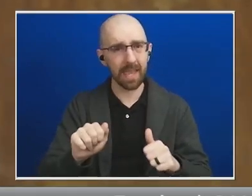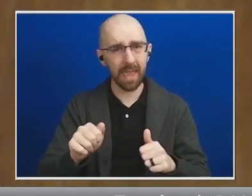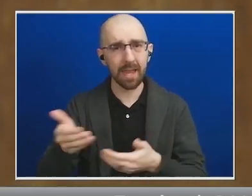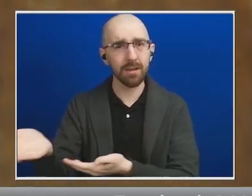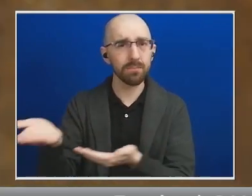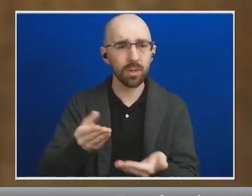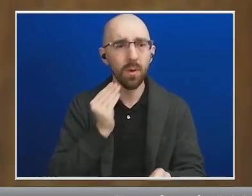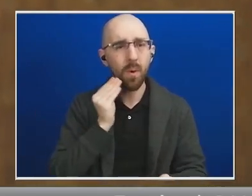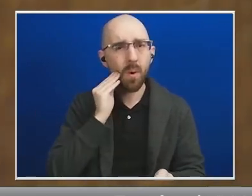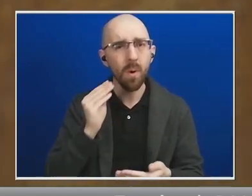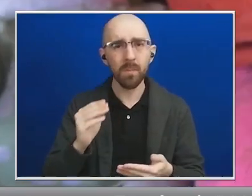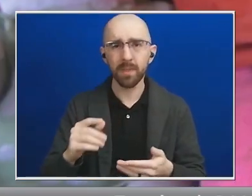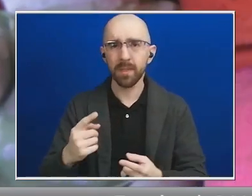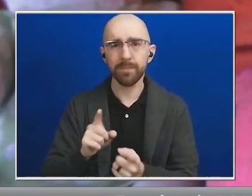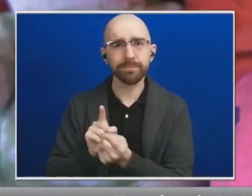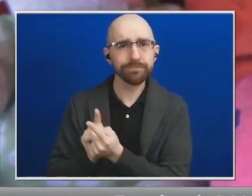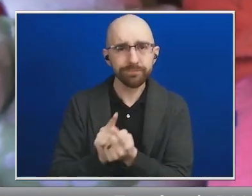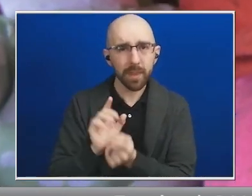them.